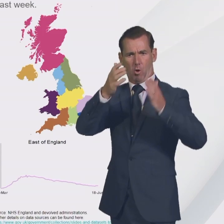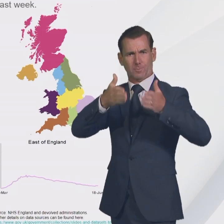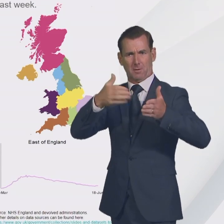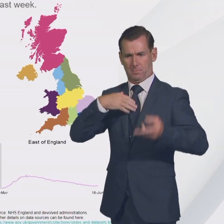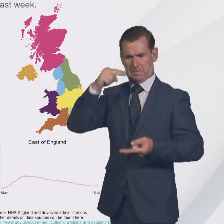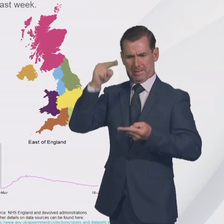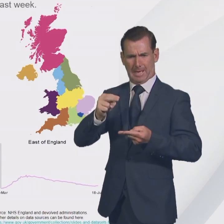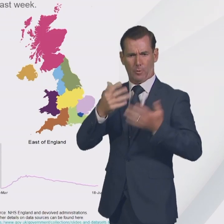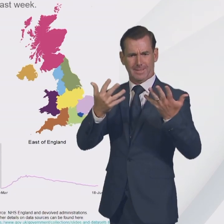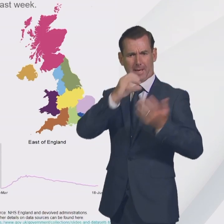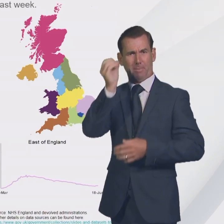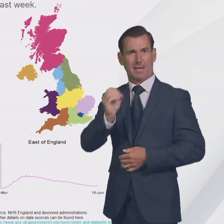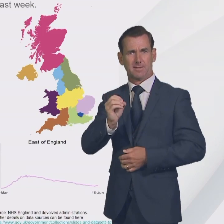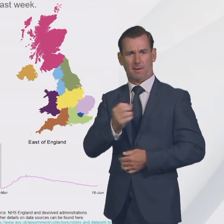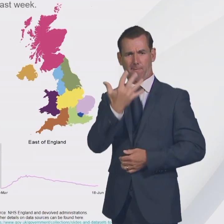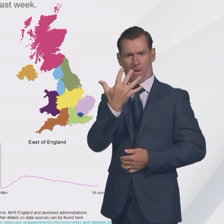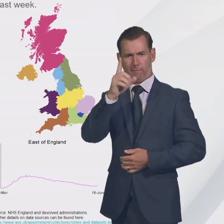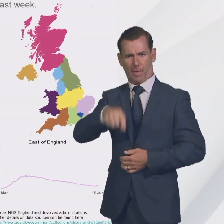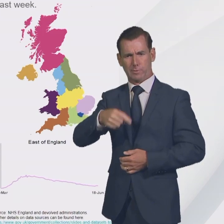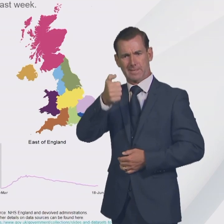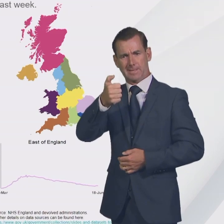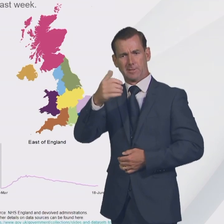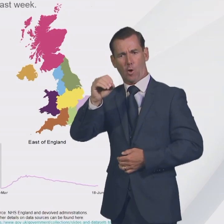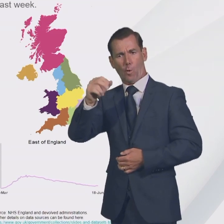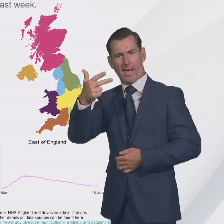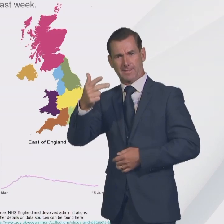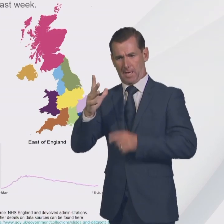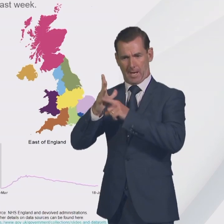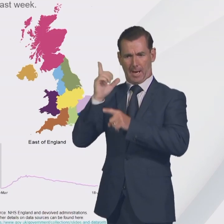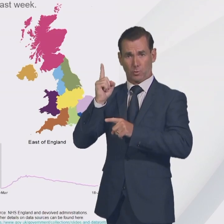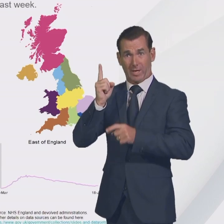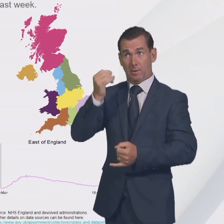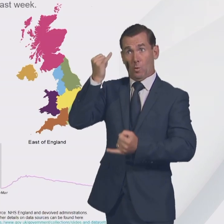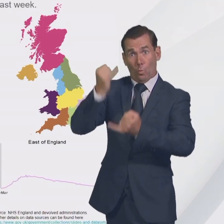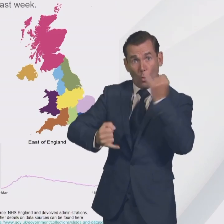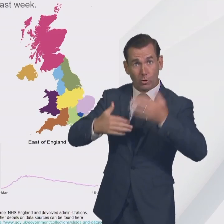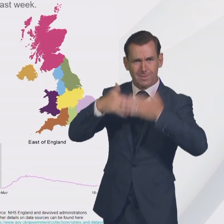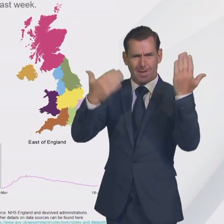10% from 5,608 a week ago and down from a peak of